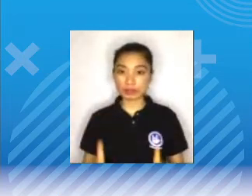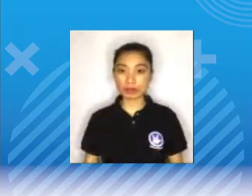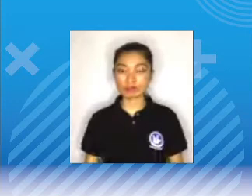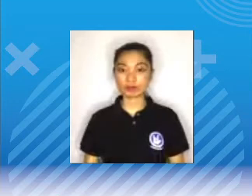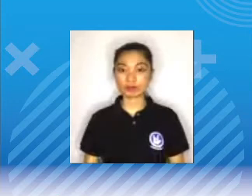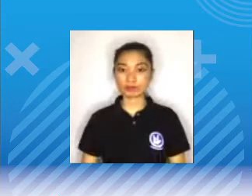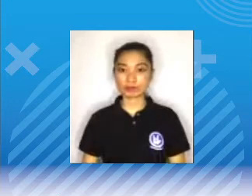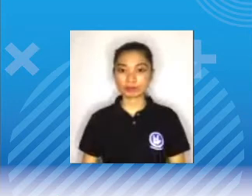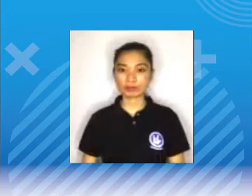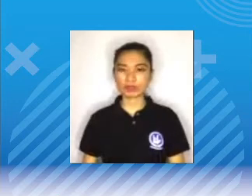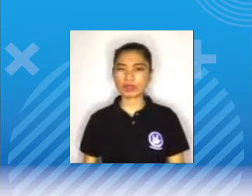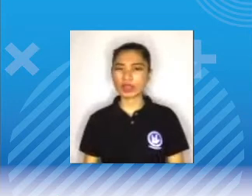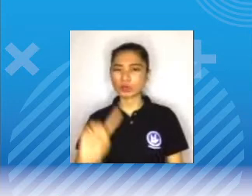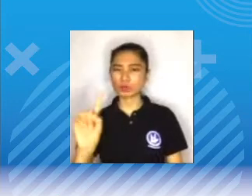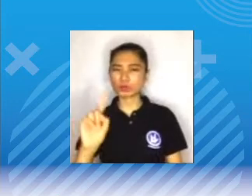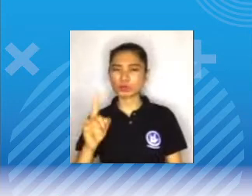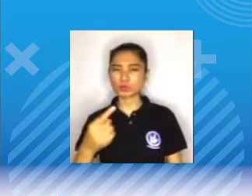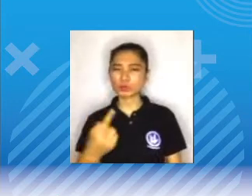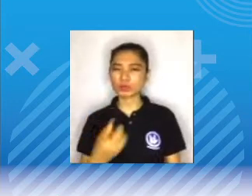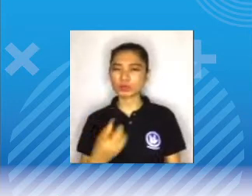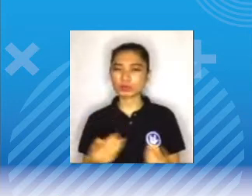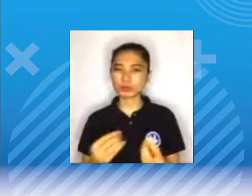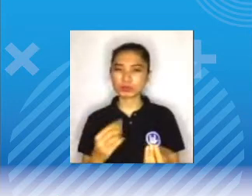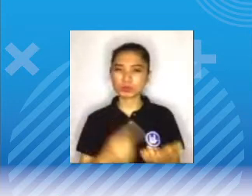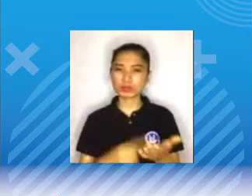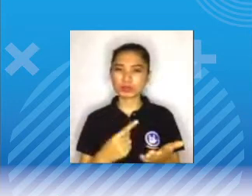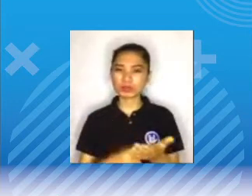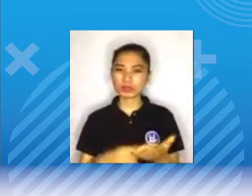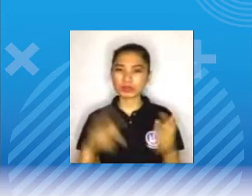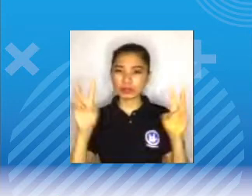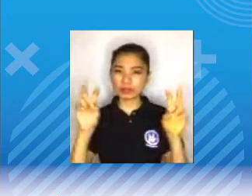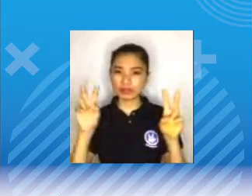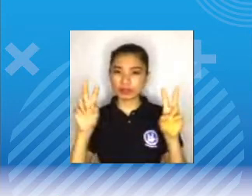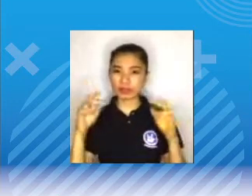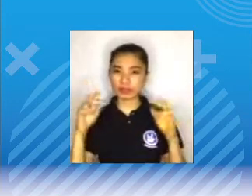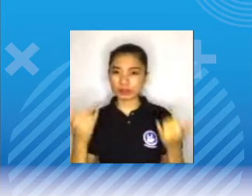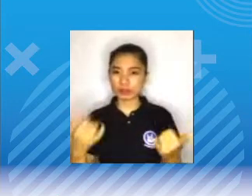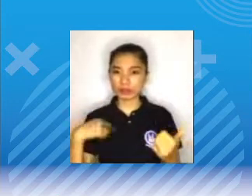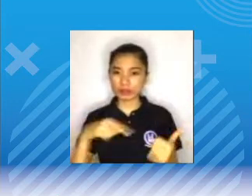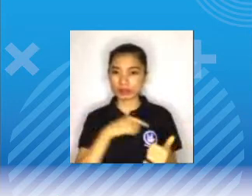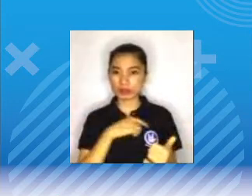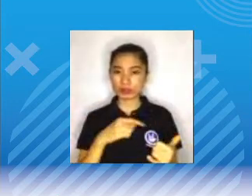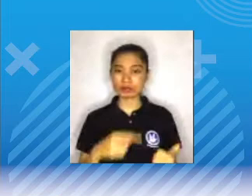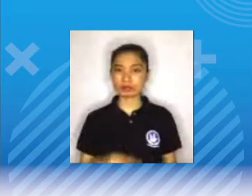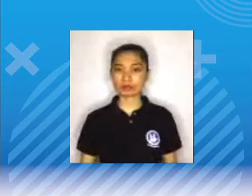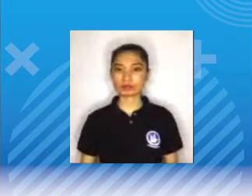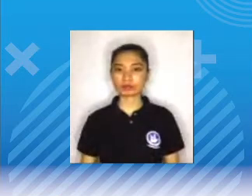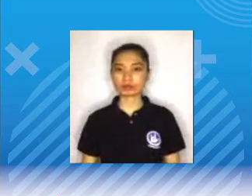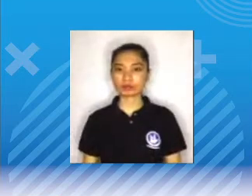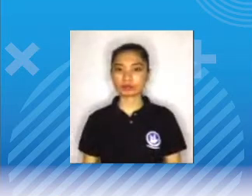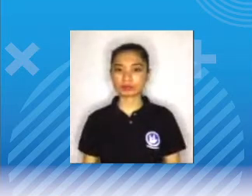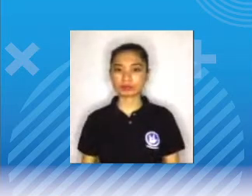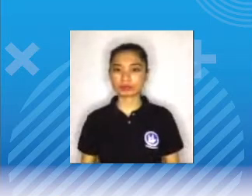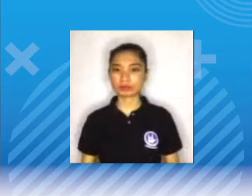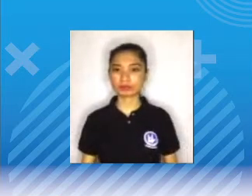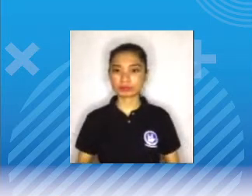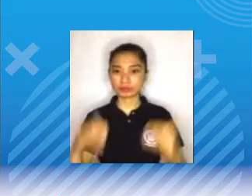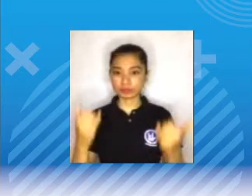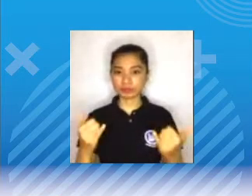na inilalabas o pinag-uusapan natin during the conduct of the research o'clock. So, aside from the